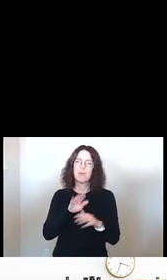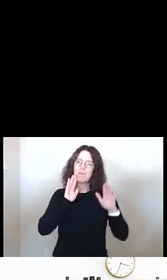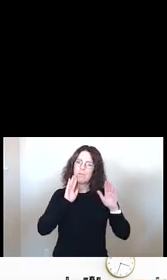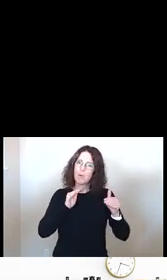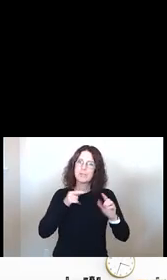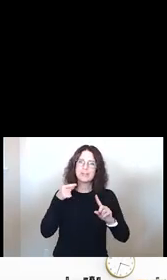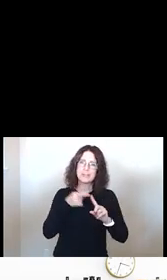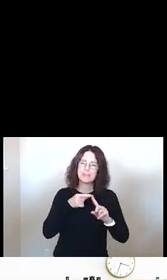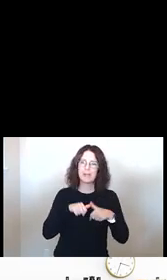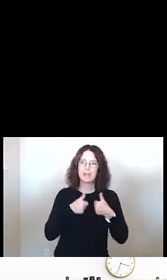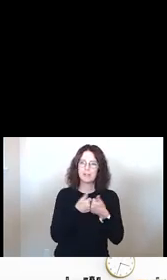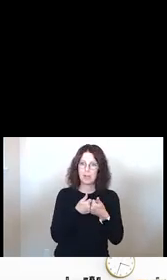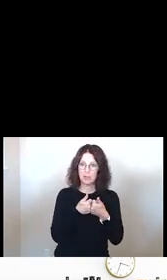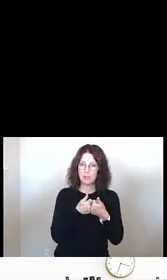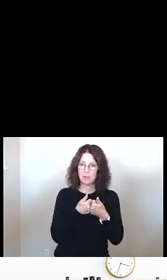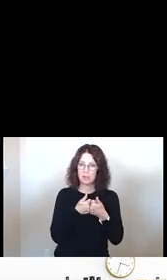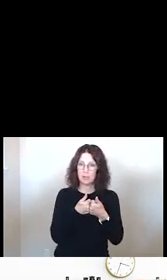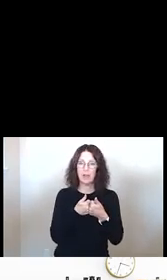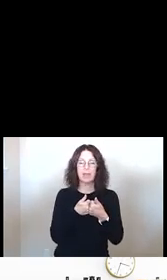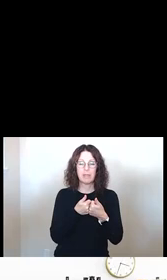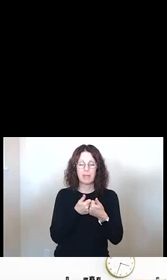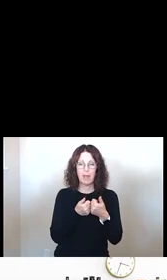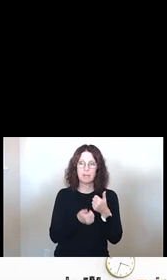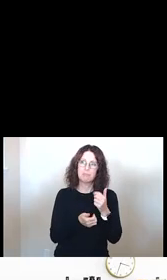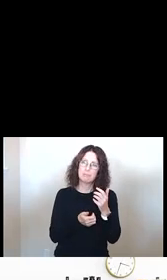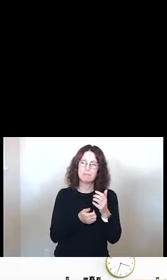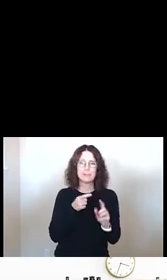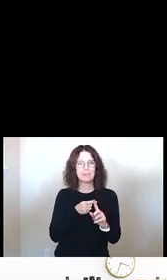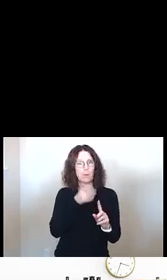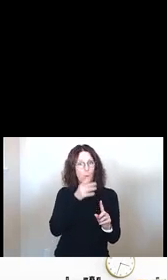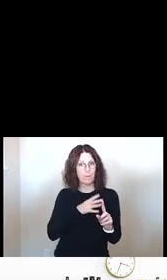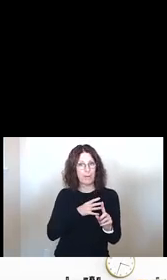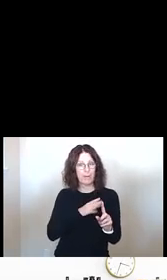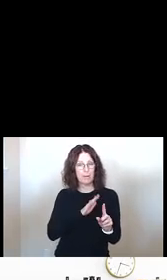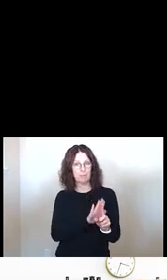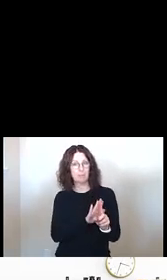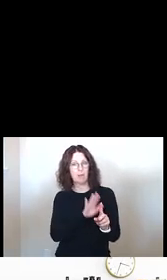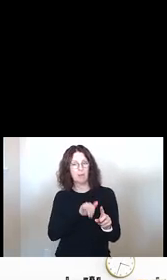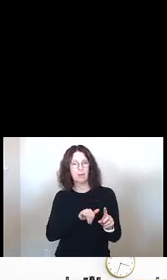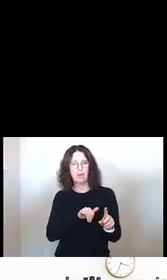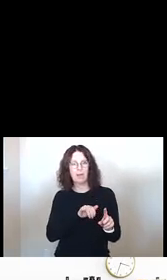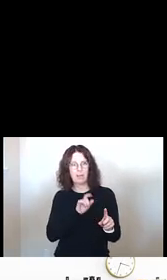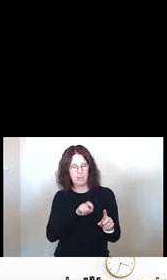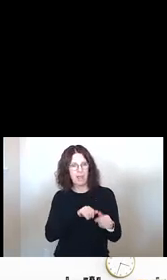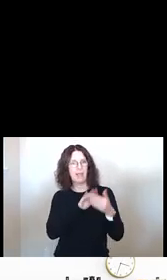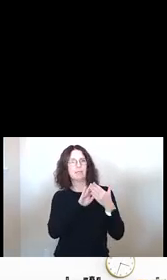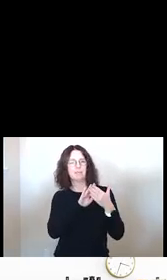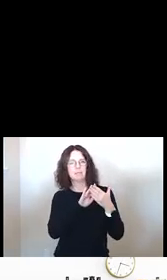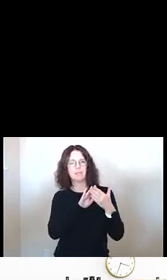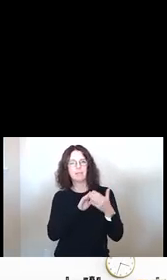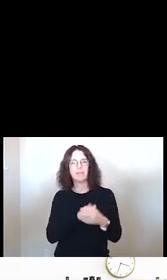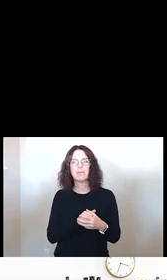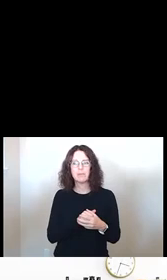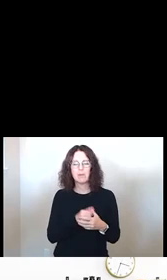that particularly women face when it comes to the broader